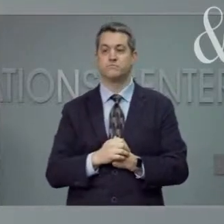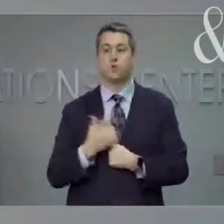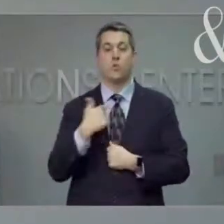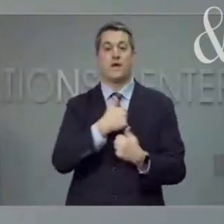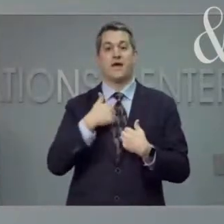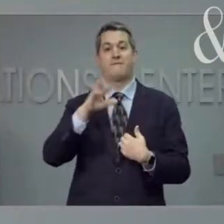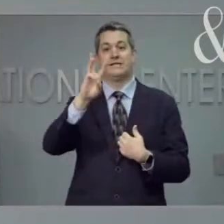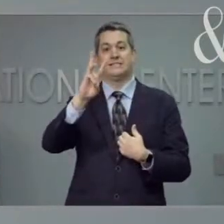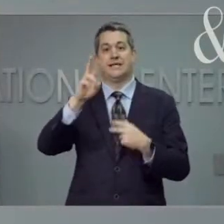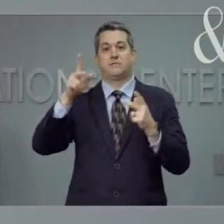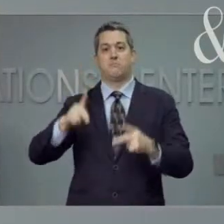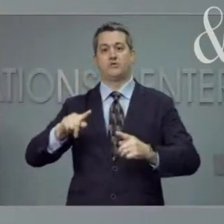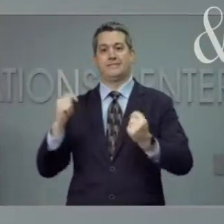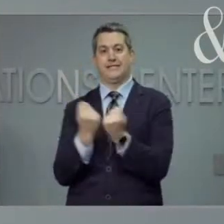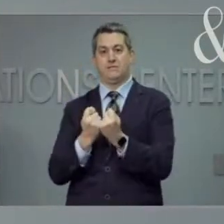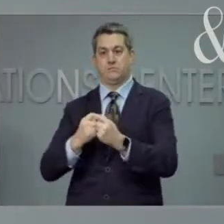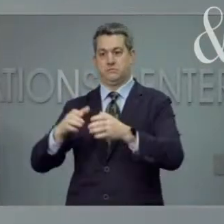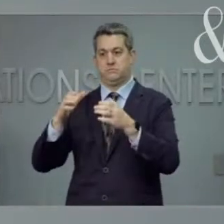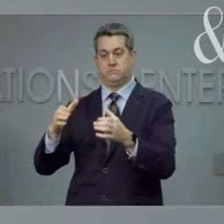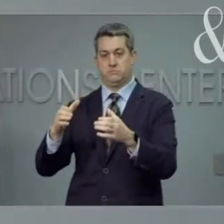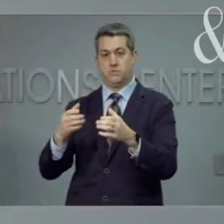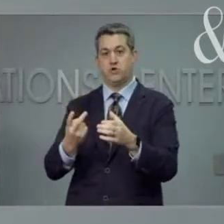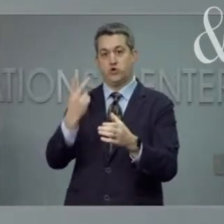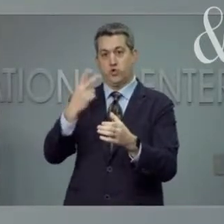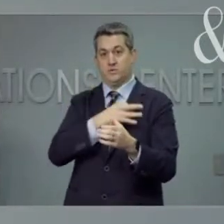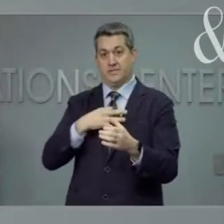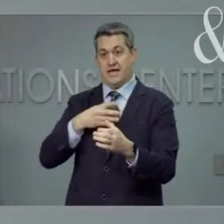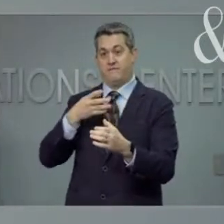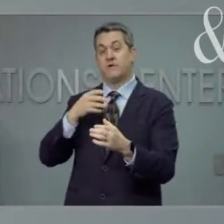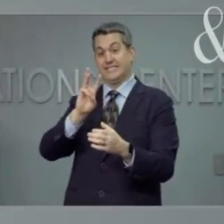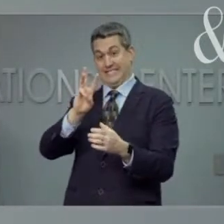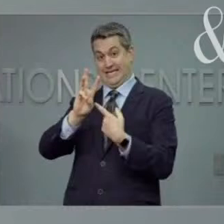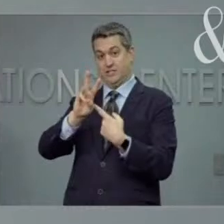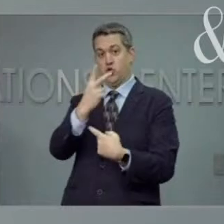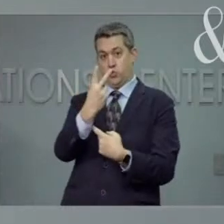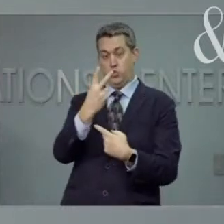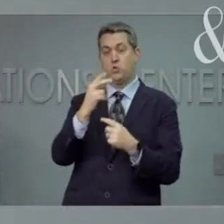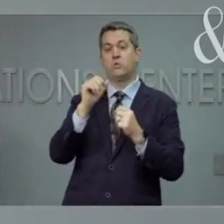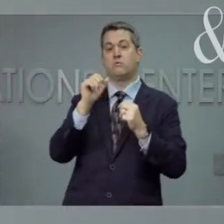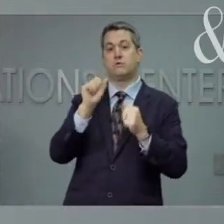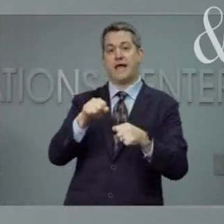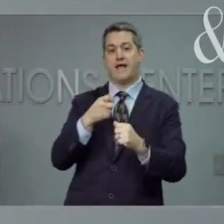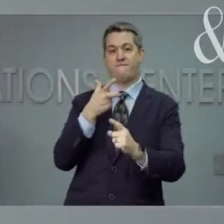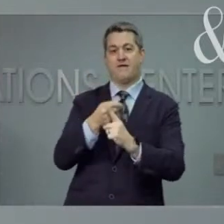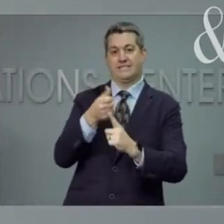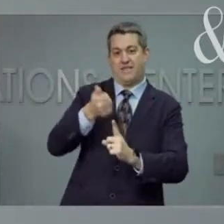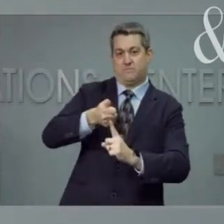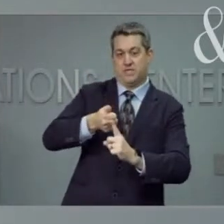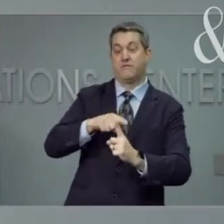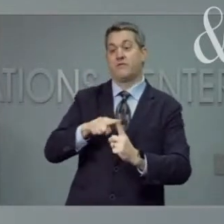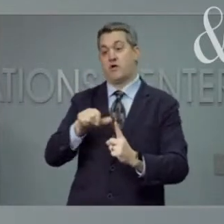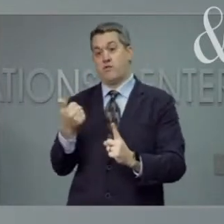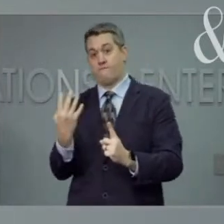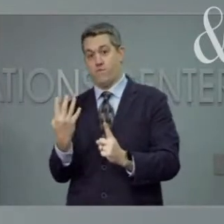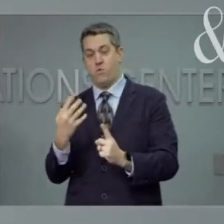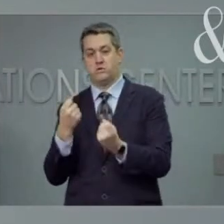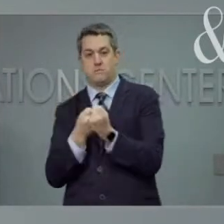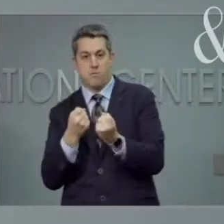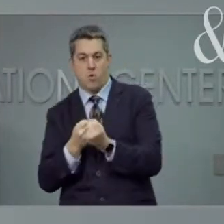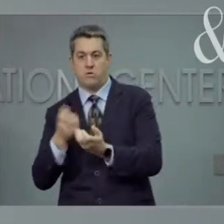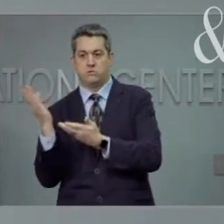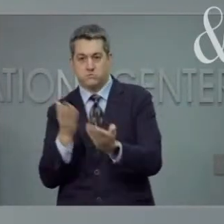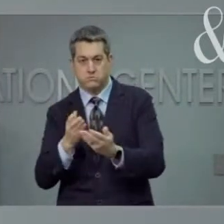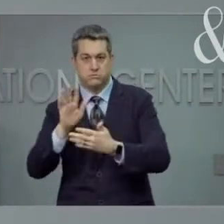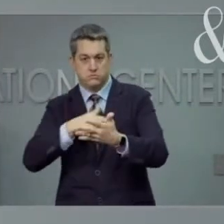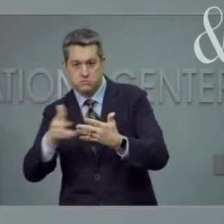we have are going to have 2 personnel that can do vaccinations, and the rest will be logistics or administrative support, which is what we're getting